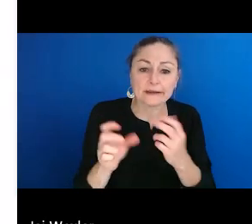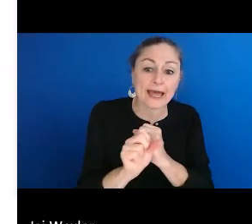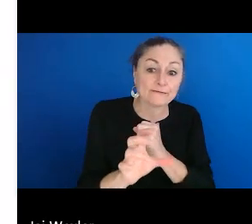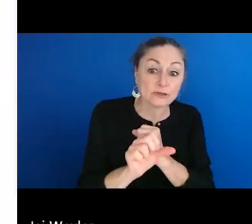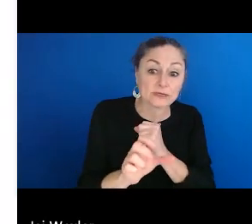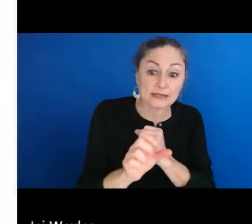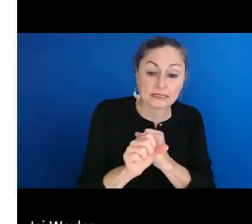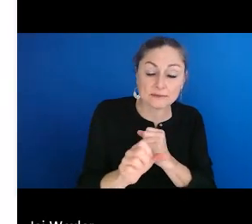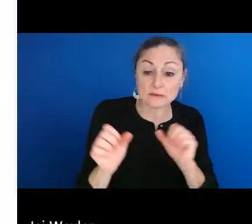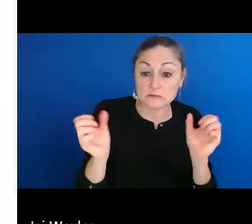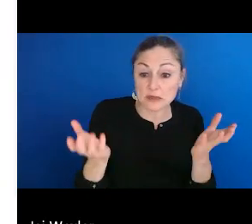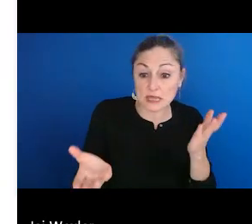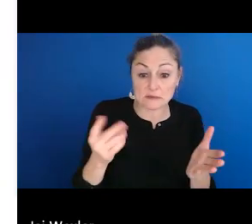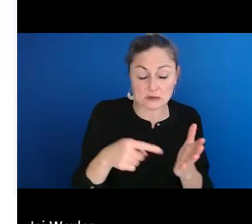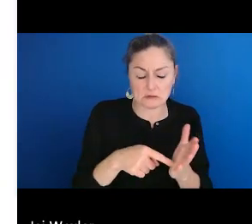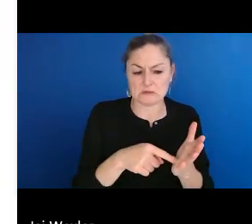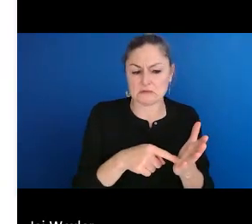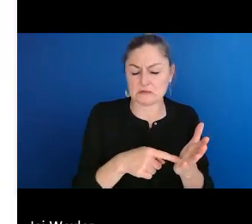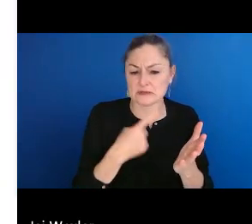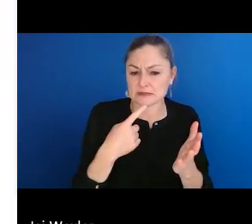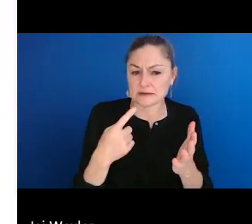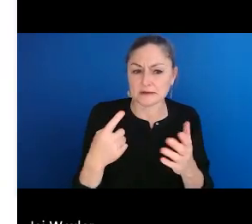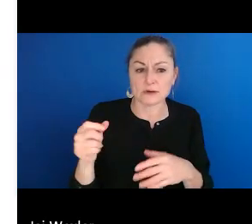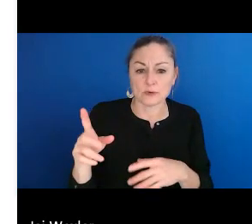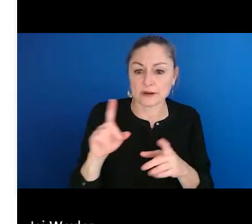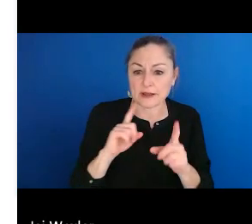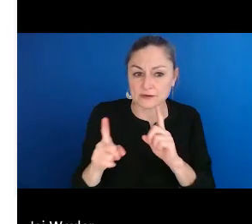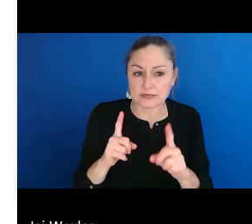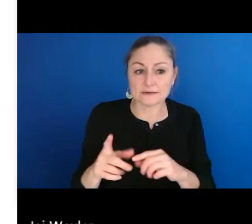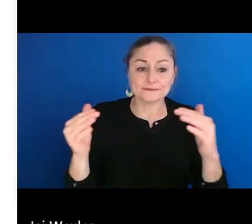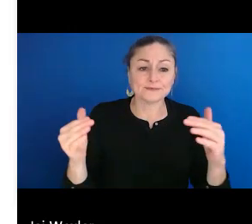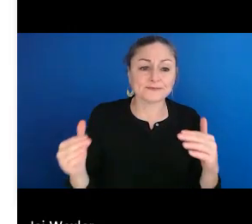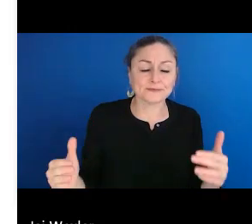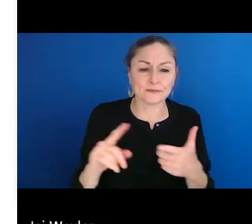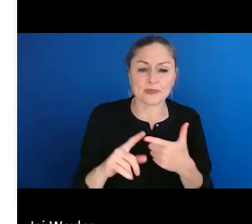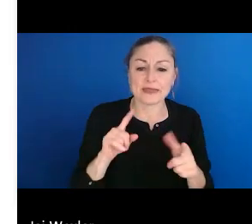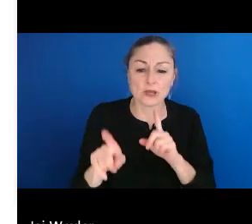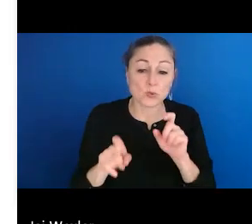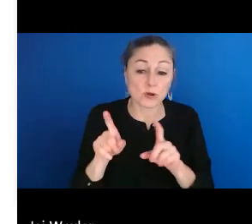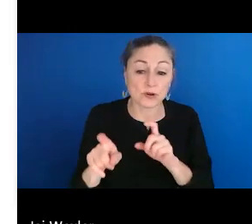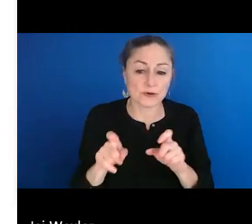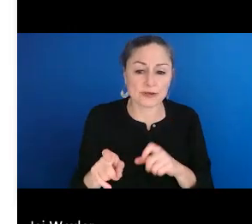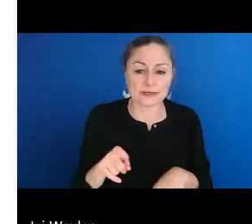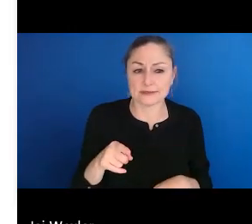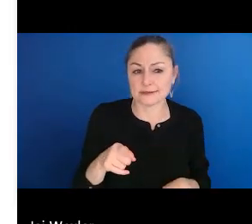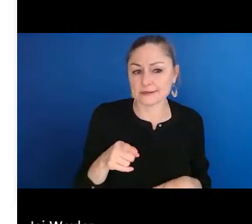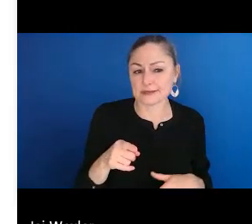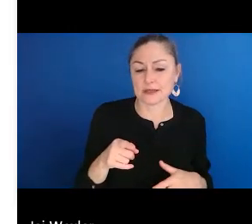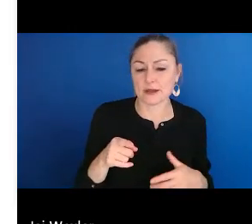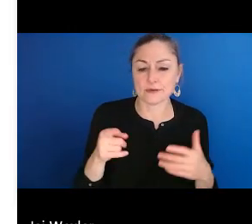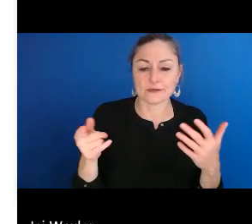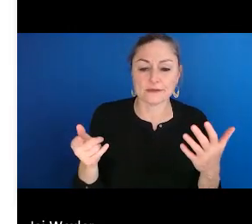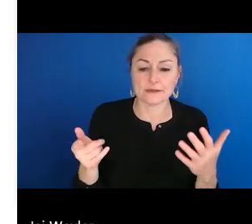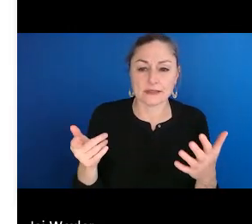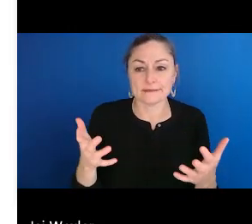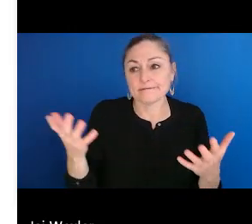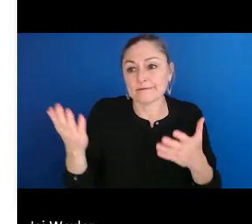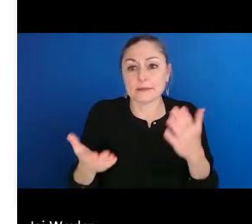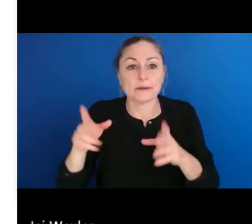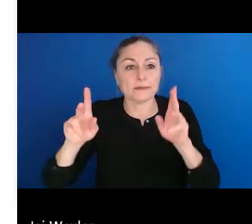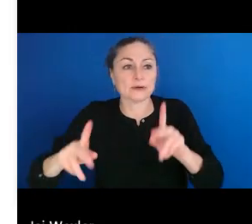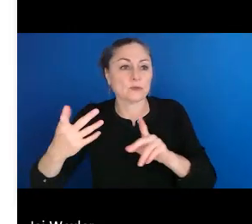or a conversation, discriminatory inquiries about someone's protected class as they're seeking to rent a home or